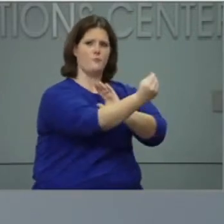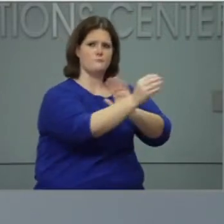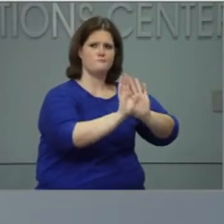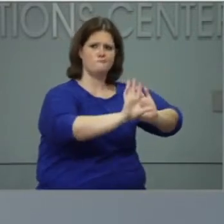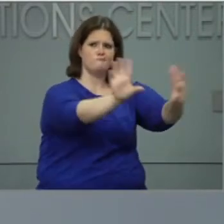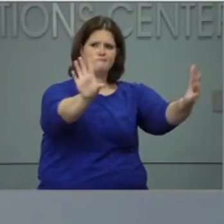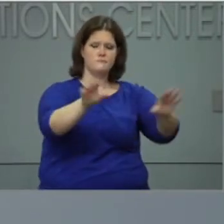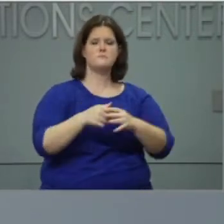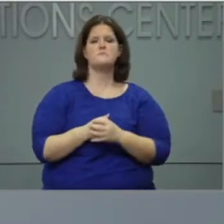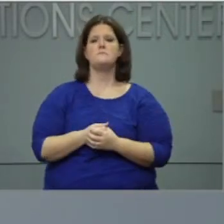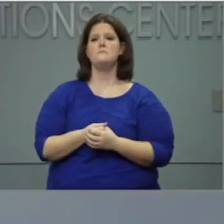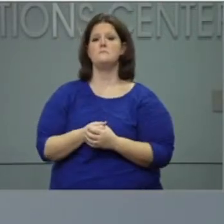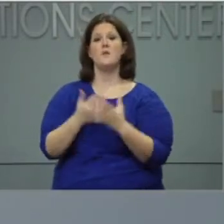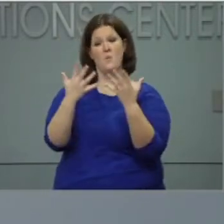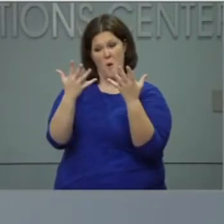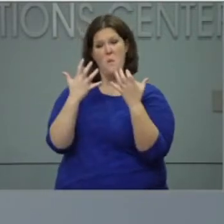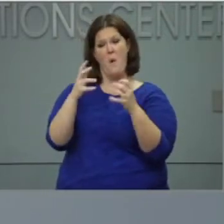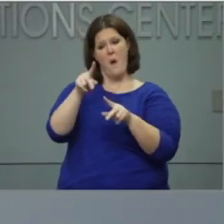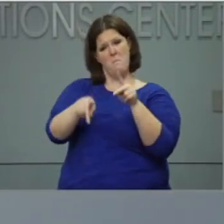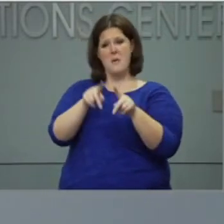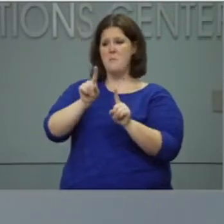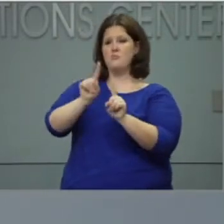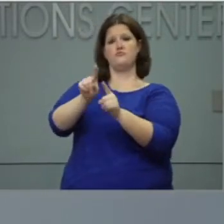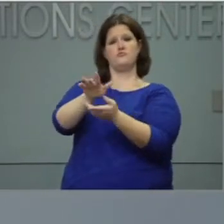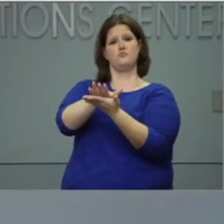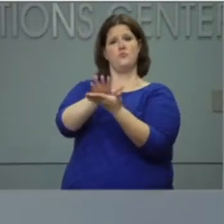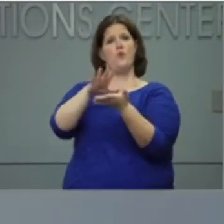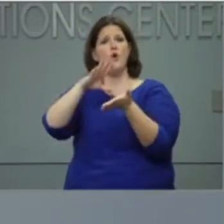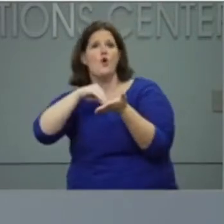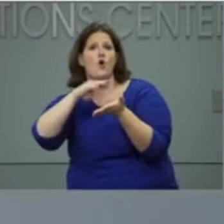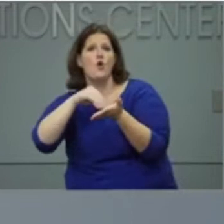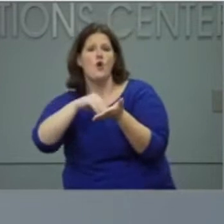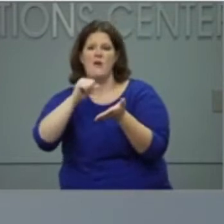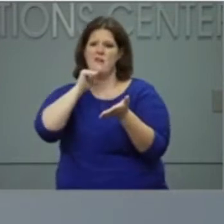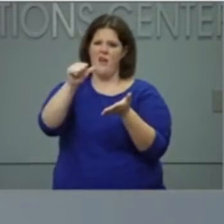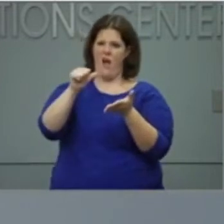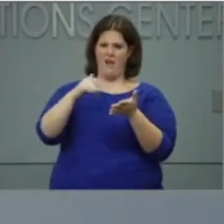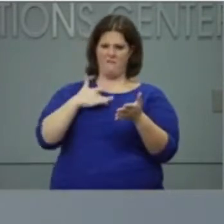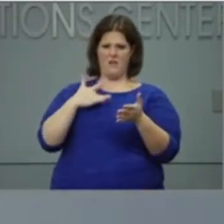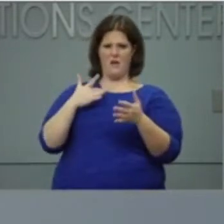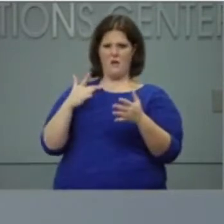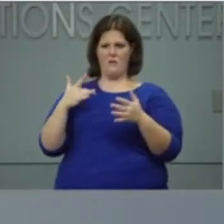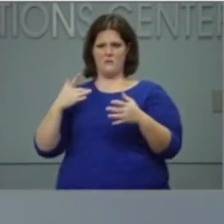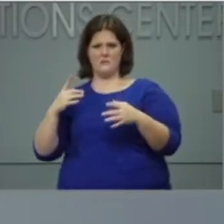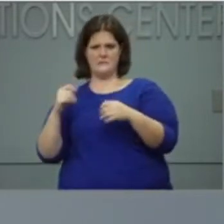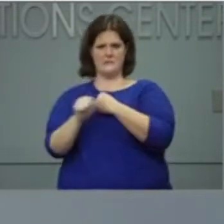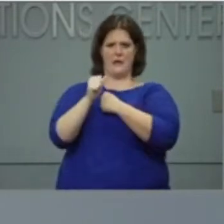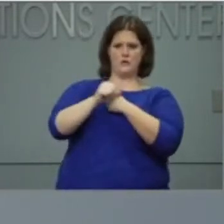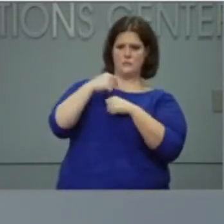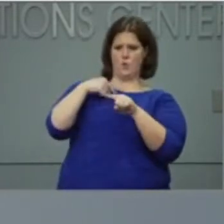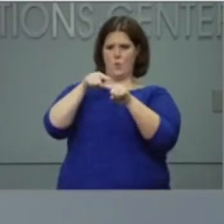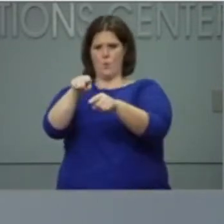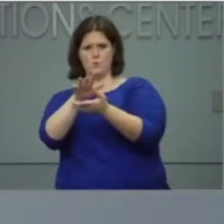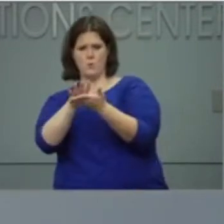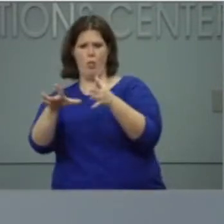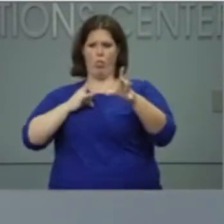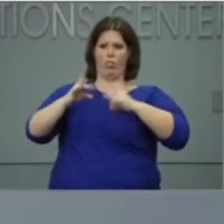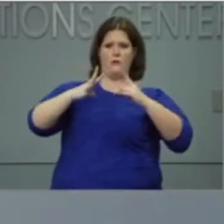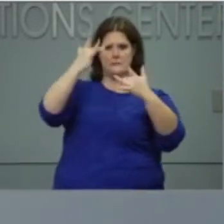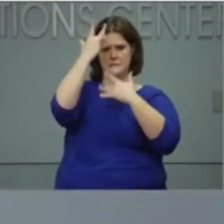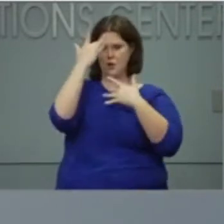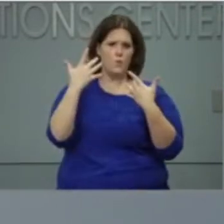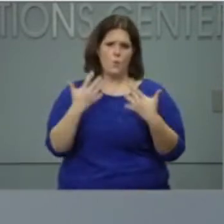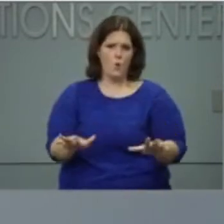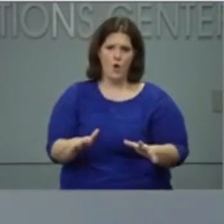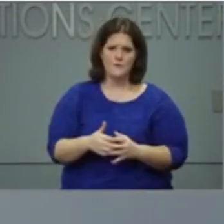schools to educate children, not become hot spots for the virus. And I commend the school leaders who are looking out for the health of their students